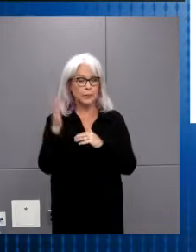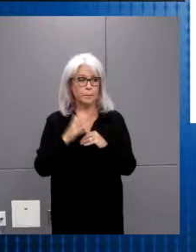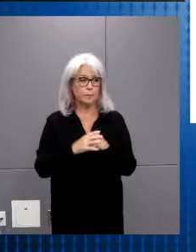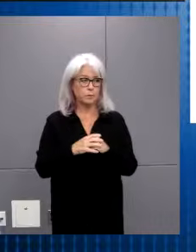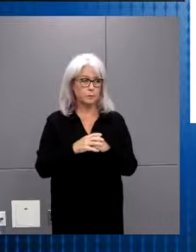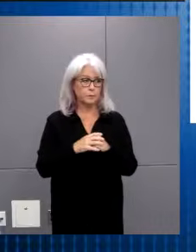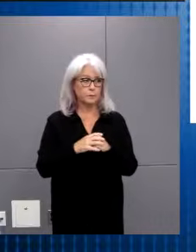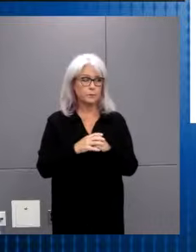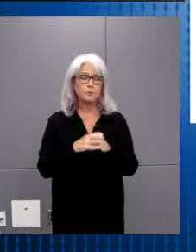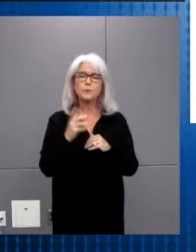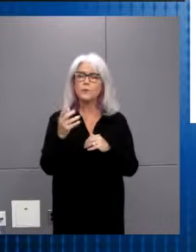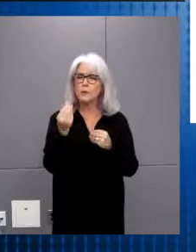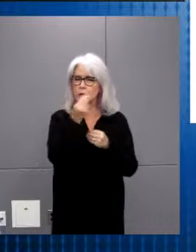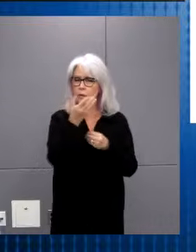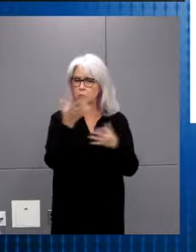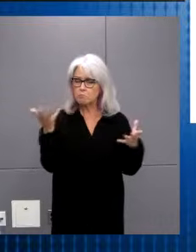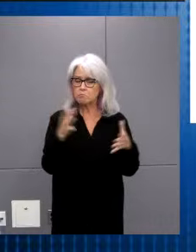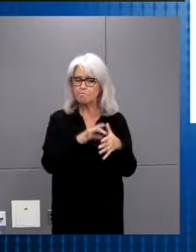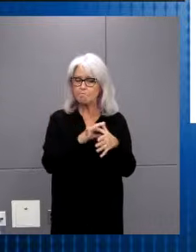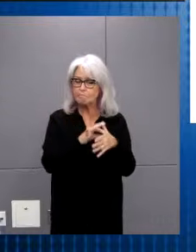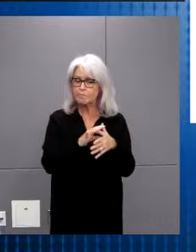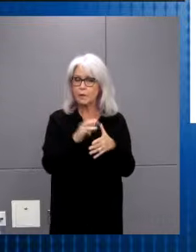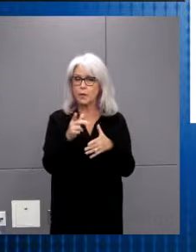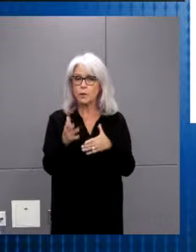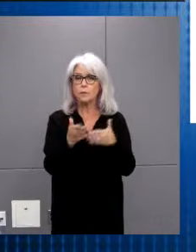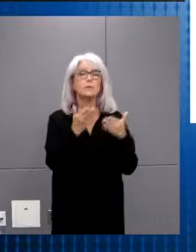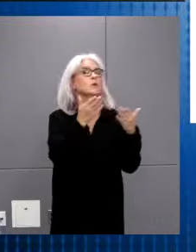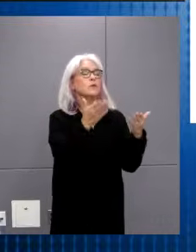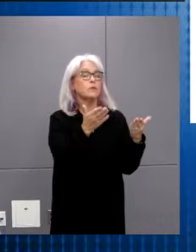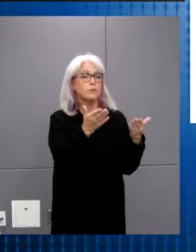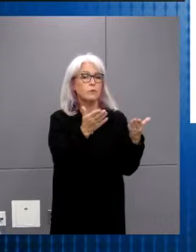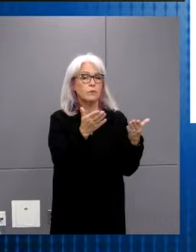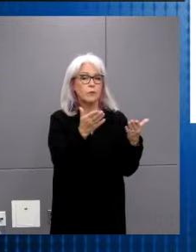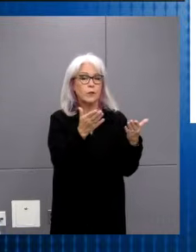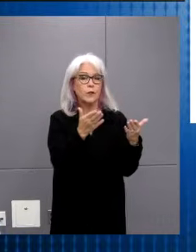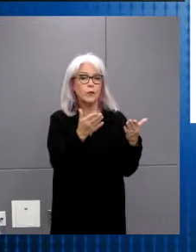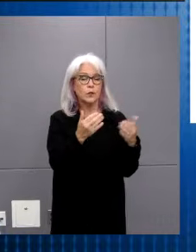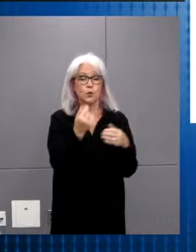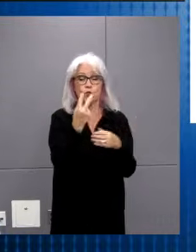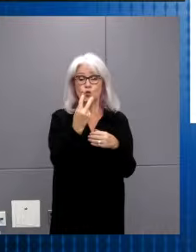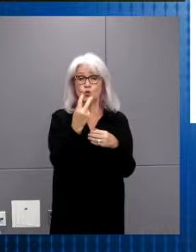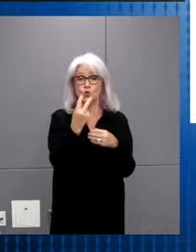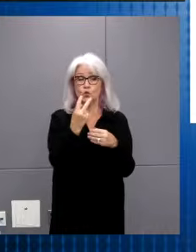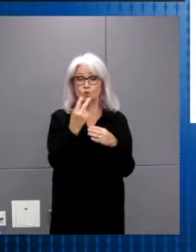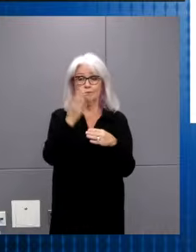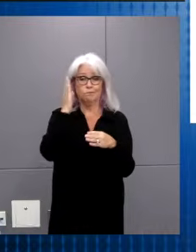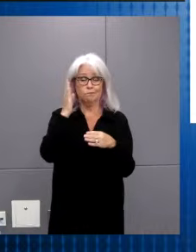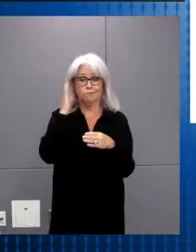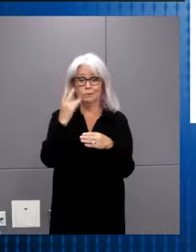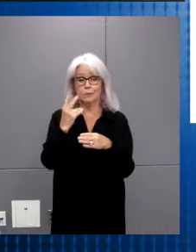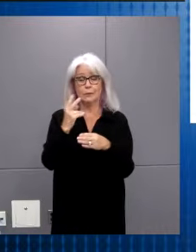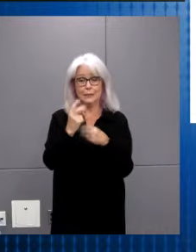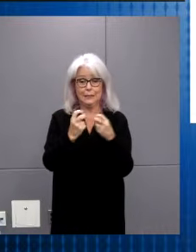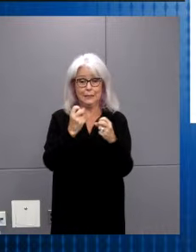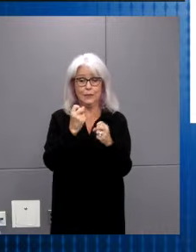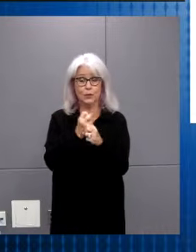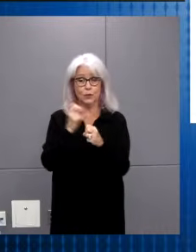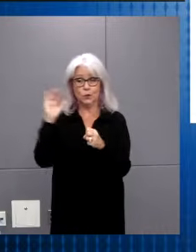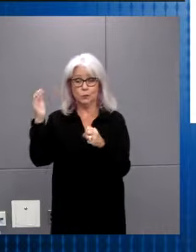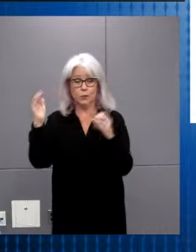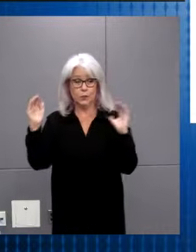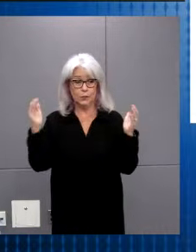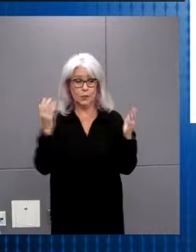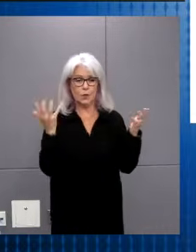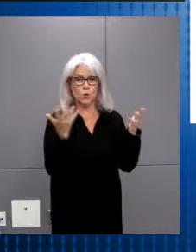So to give some context, just wanted to provide the past 2 fiscal years, a comparison, and then where we're at